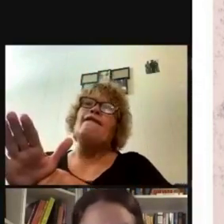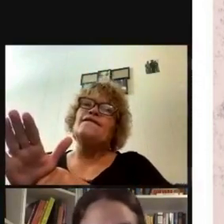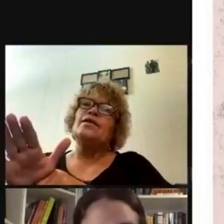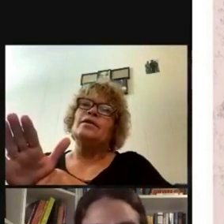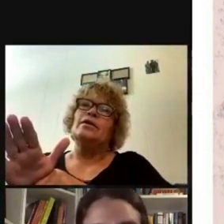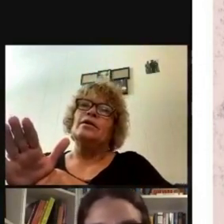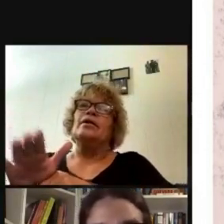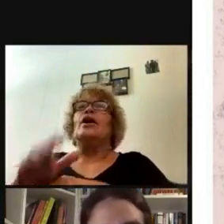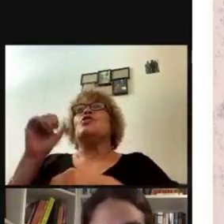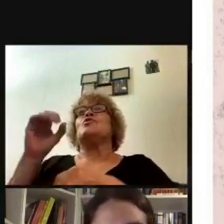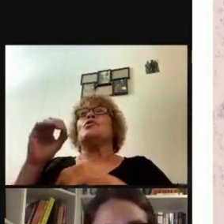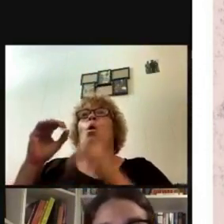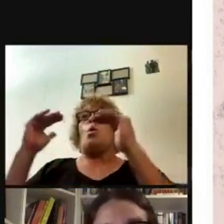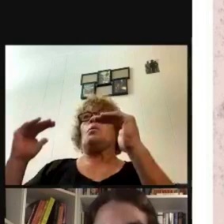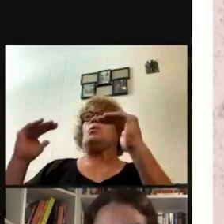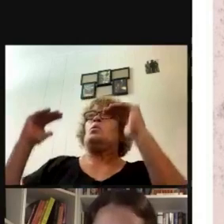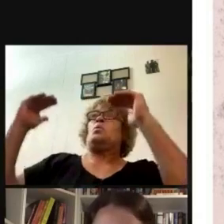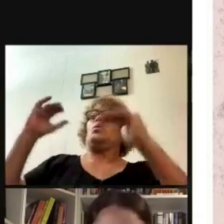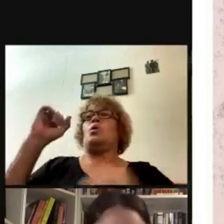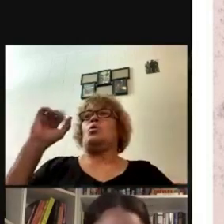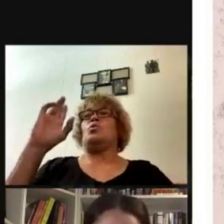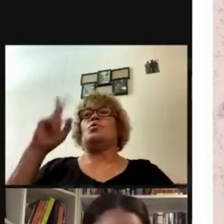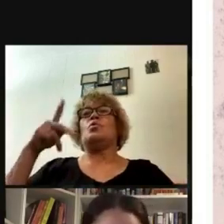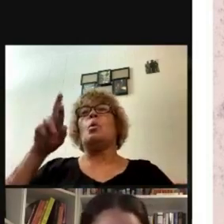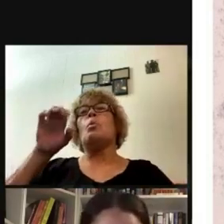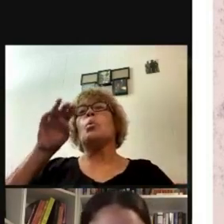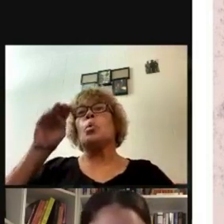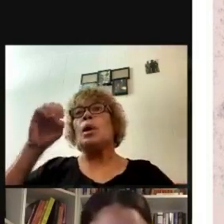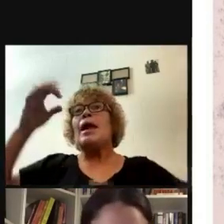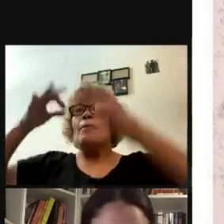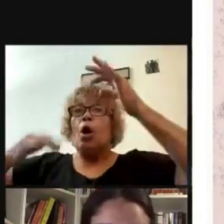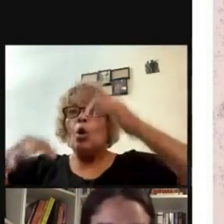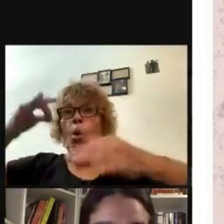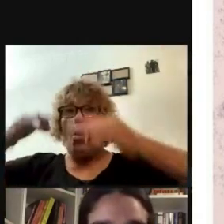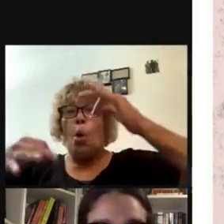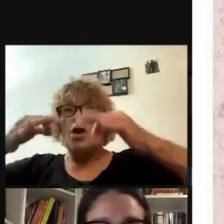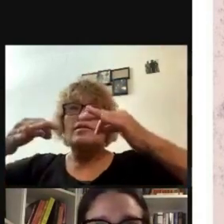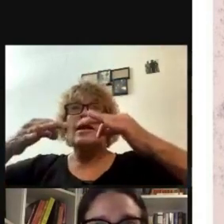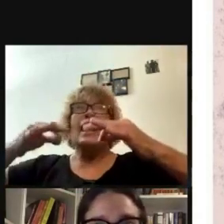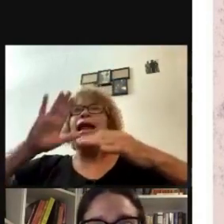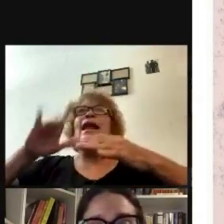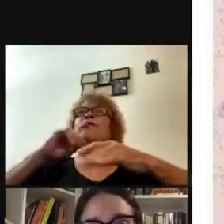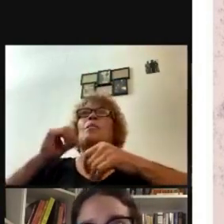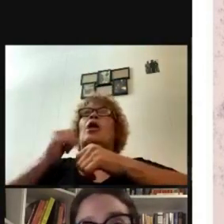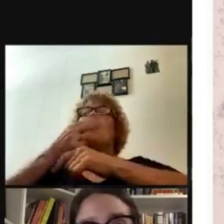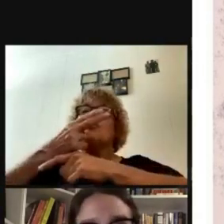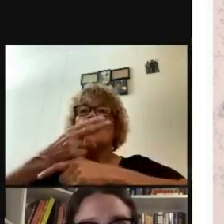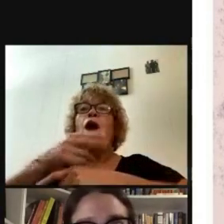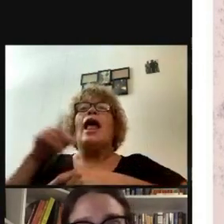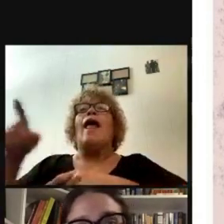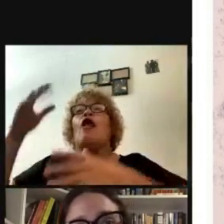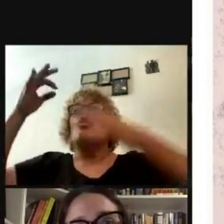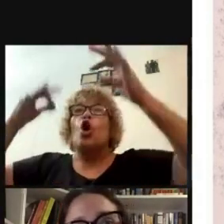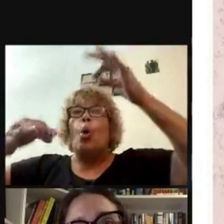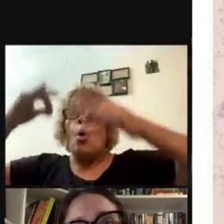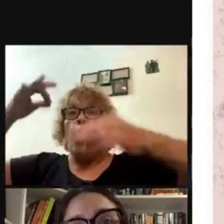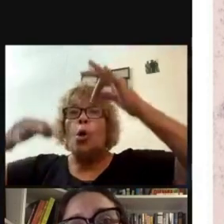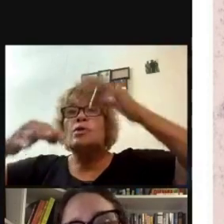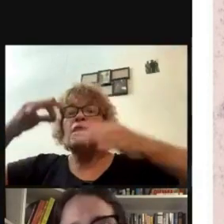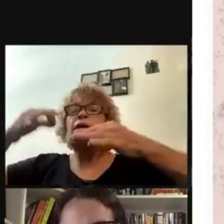this Supreme Court decision, which had never been overturned, the court